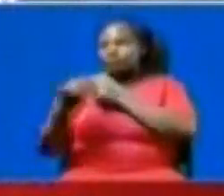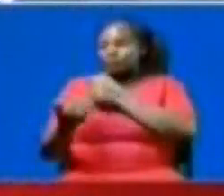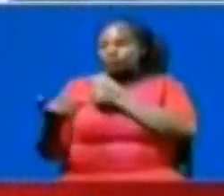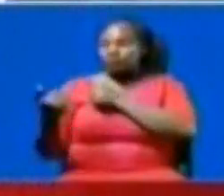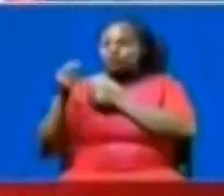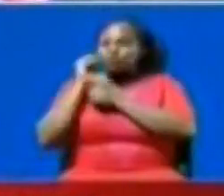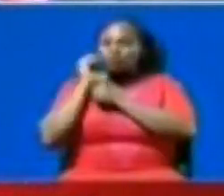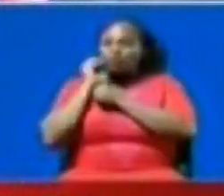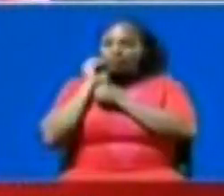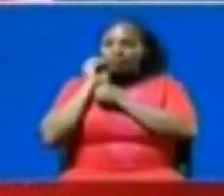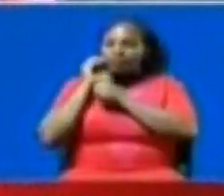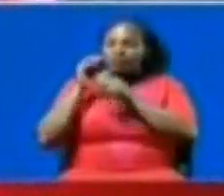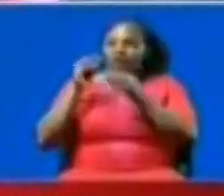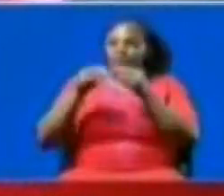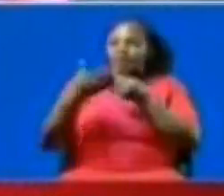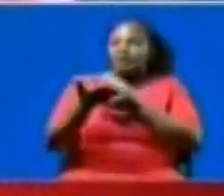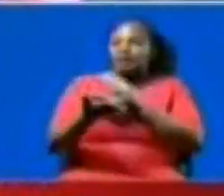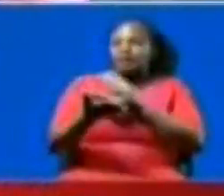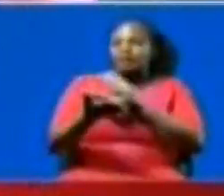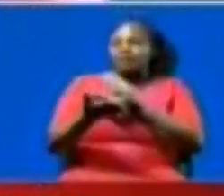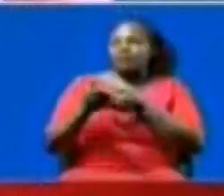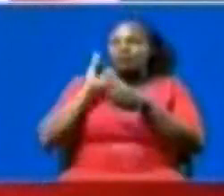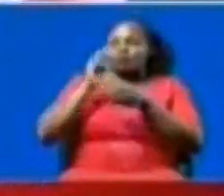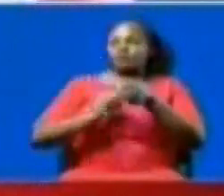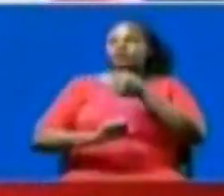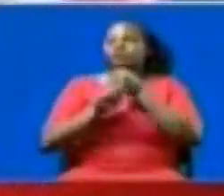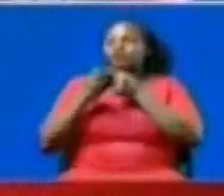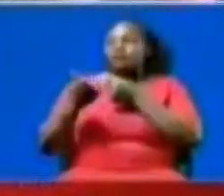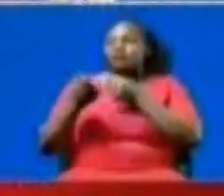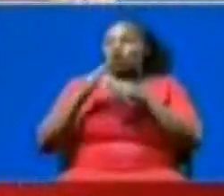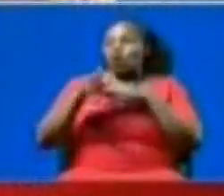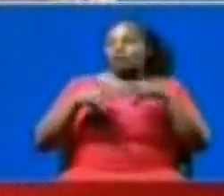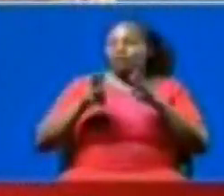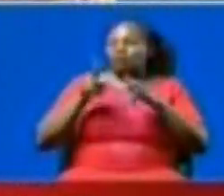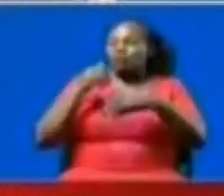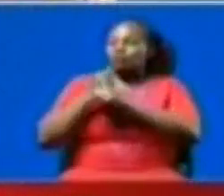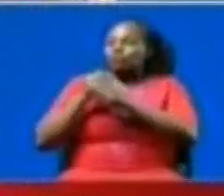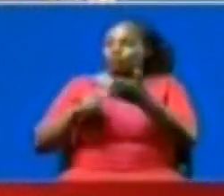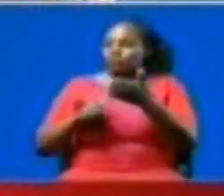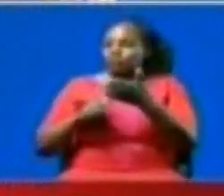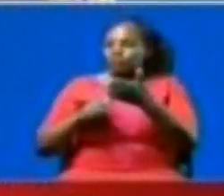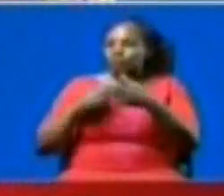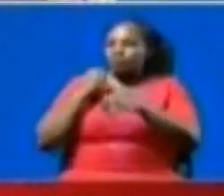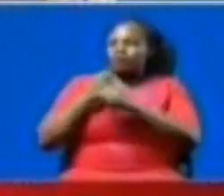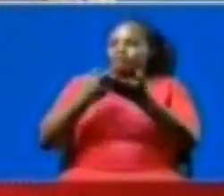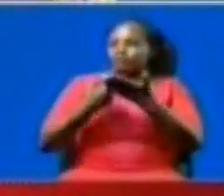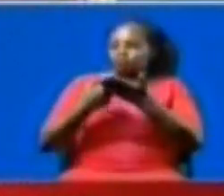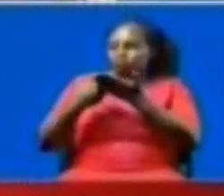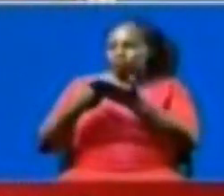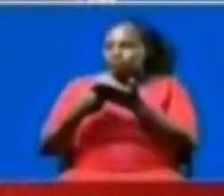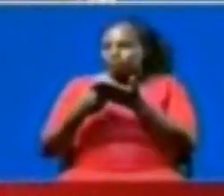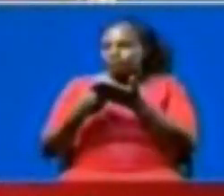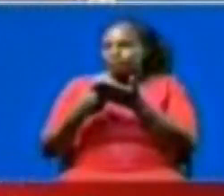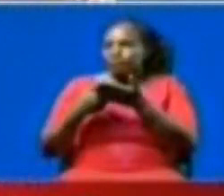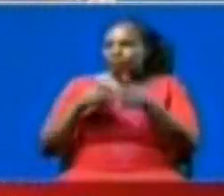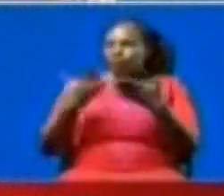home, I'll put my money there. I'll support her all the way in what she's doing. We are going to discuss with her,